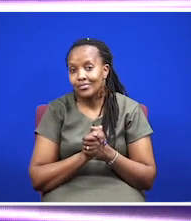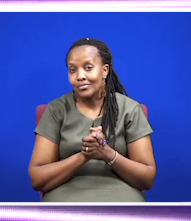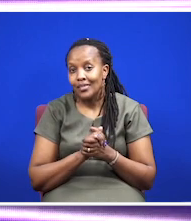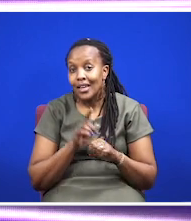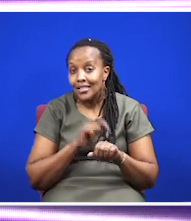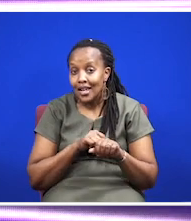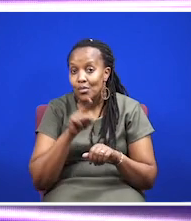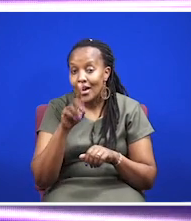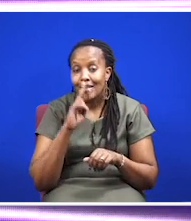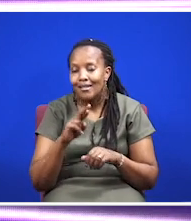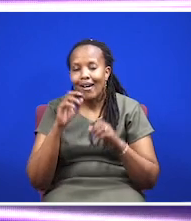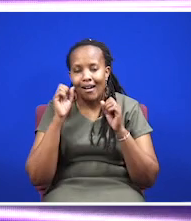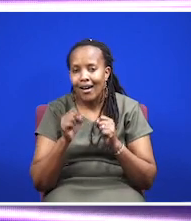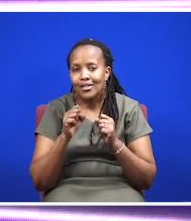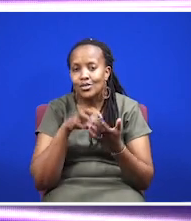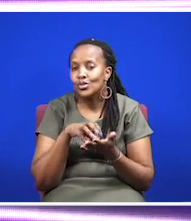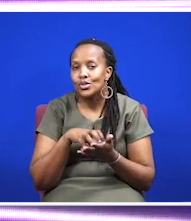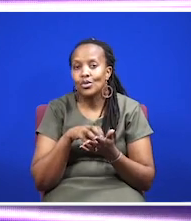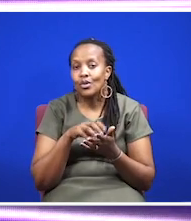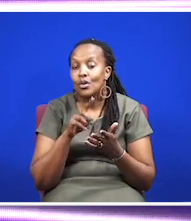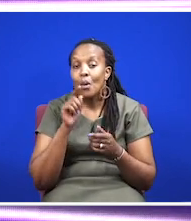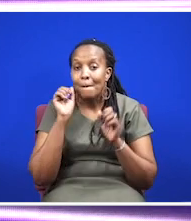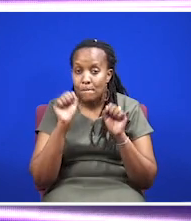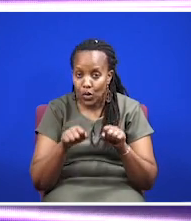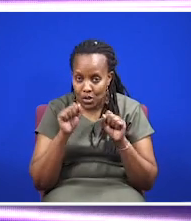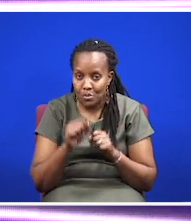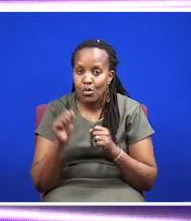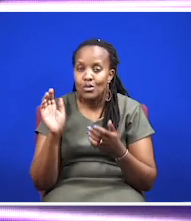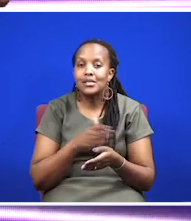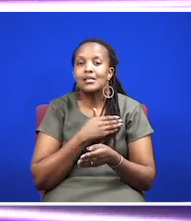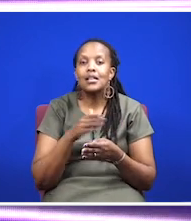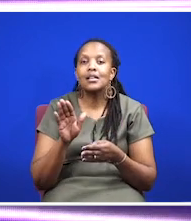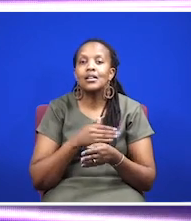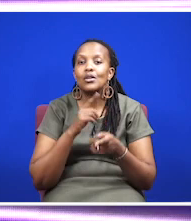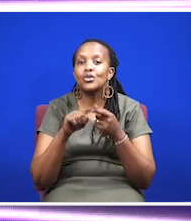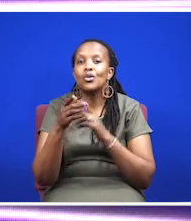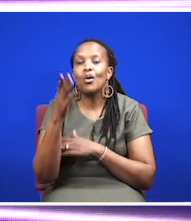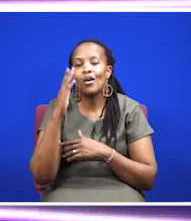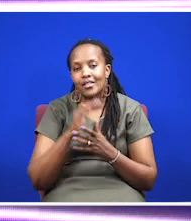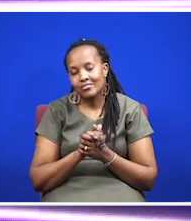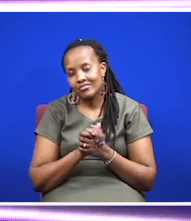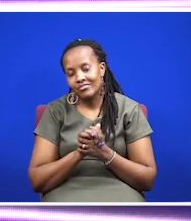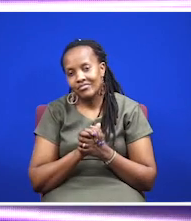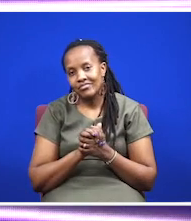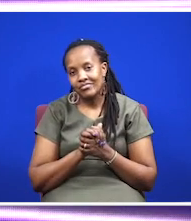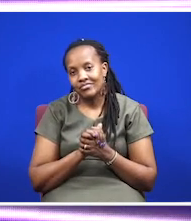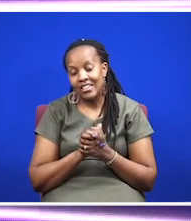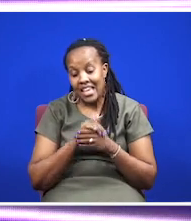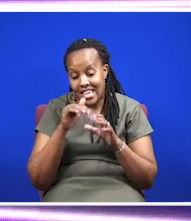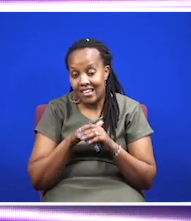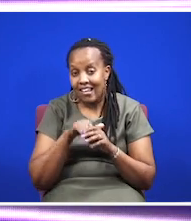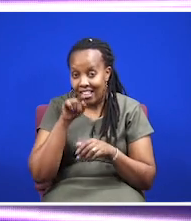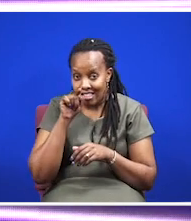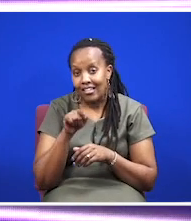difficult situations, we can still sing to him and worship him, not for, but in that particular